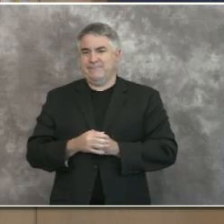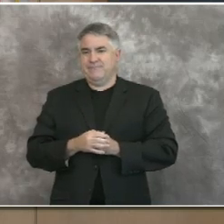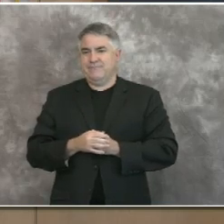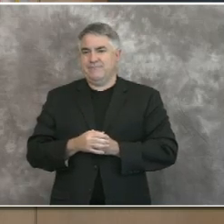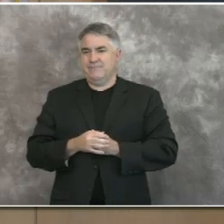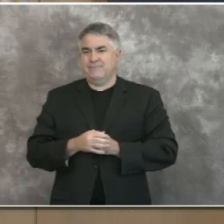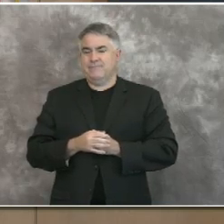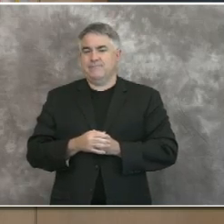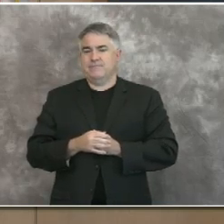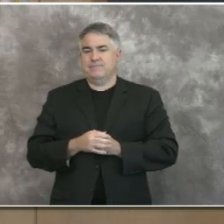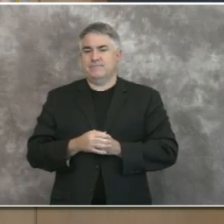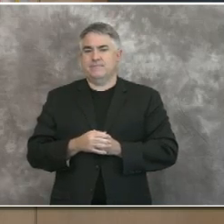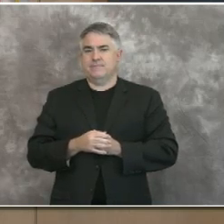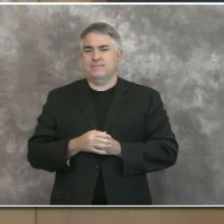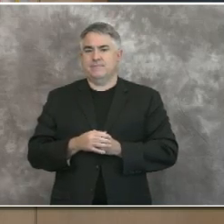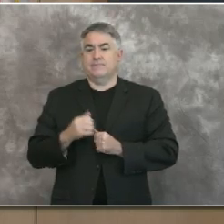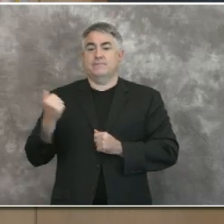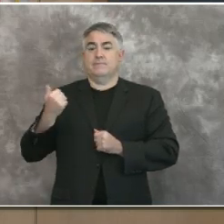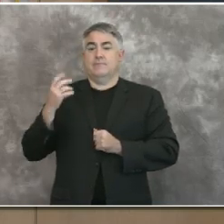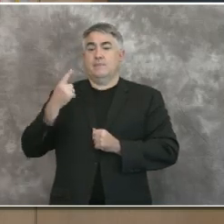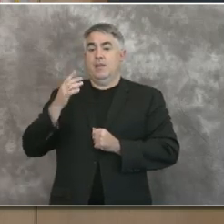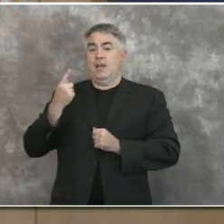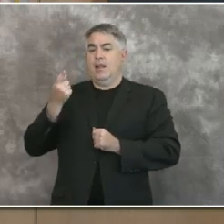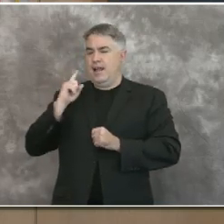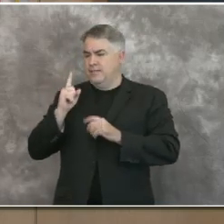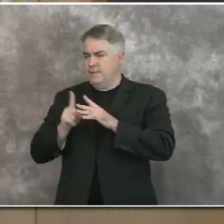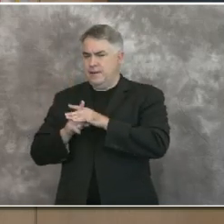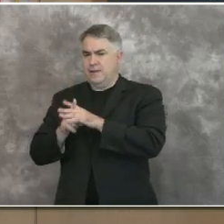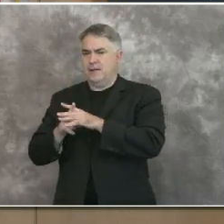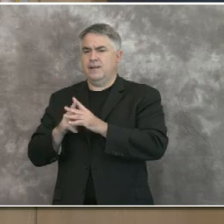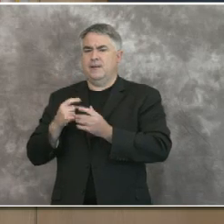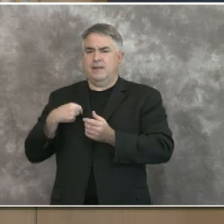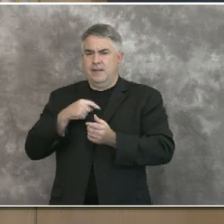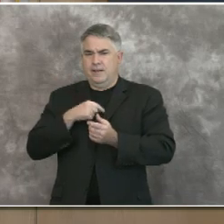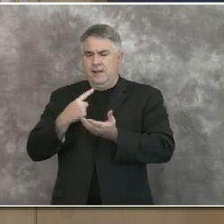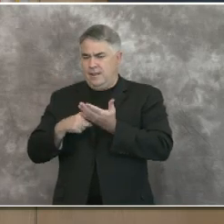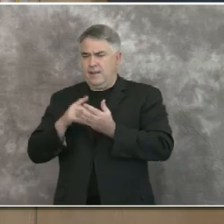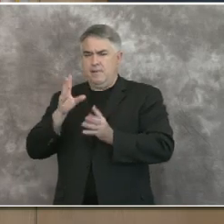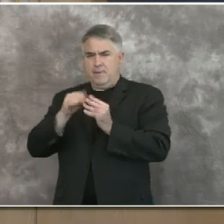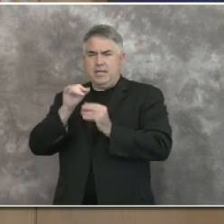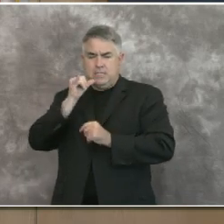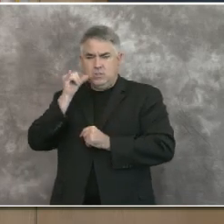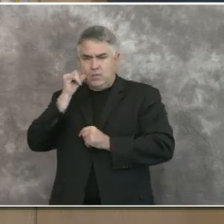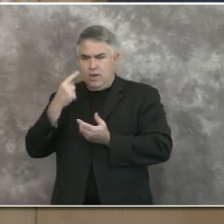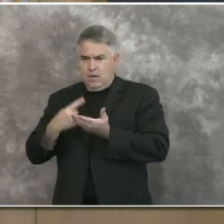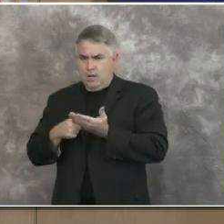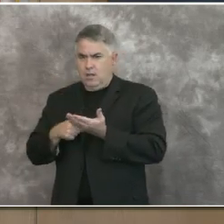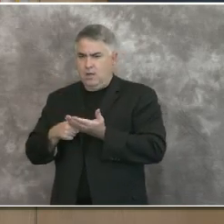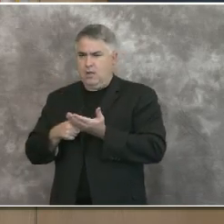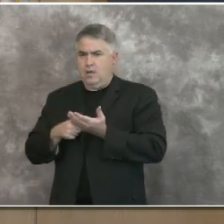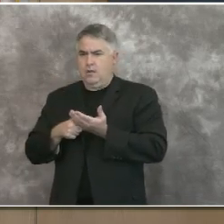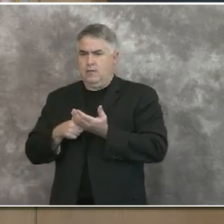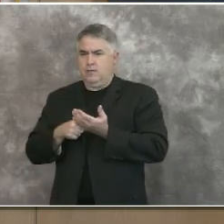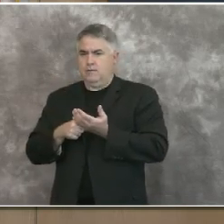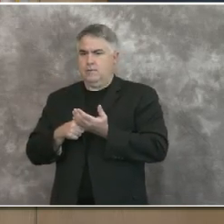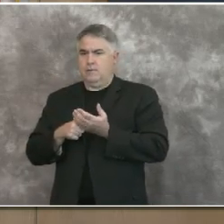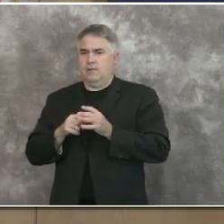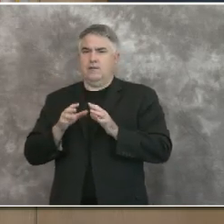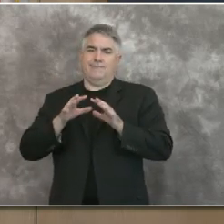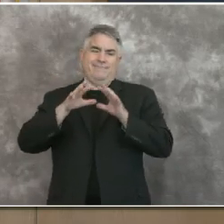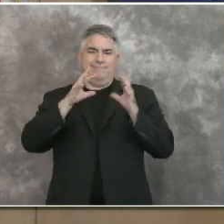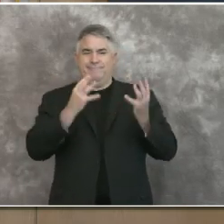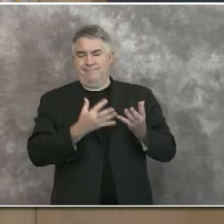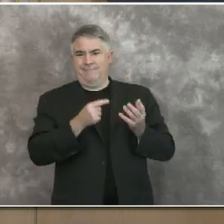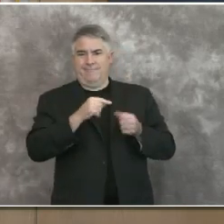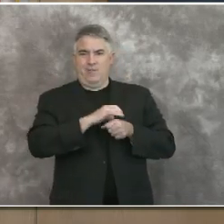we took yesterday. Through this pandemic, the county and local cities have been on the front lines of